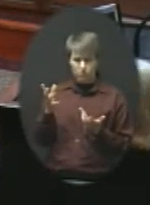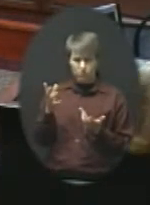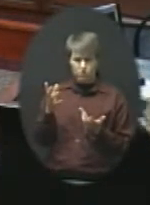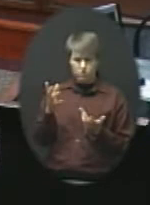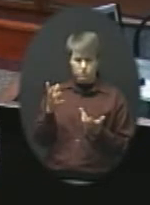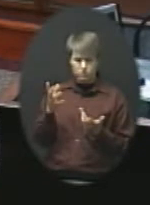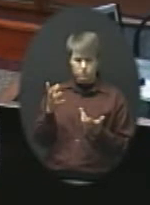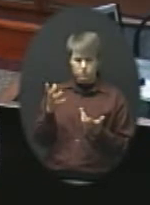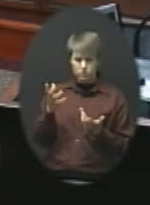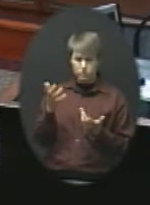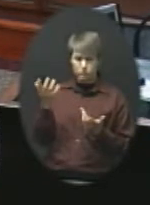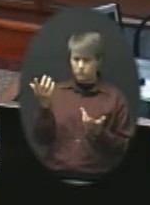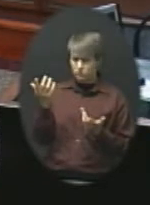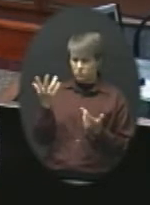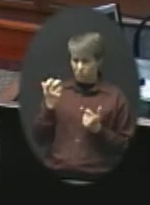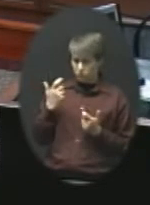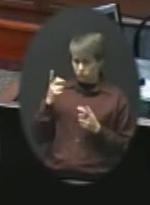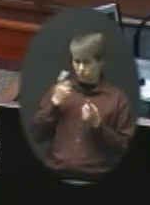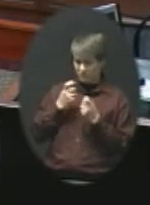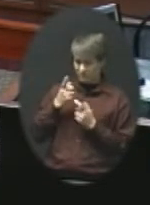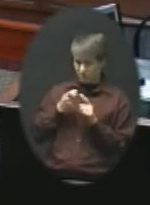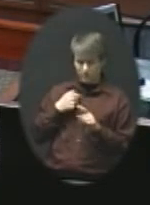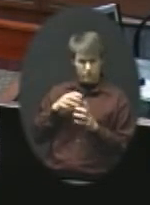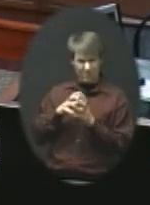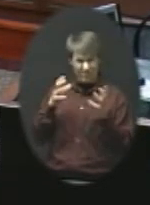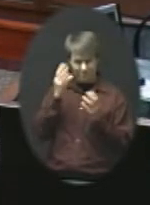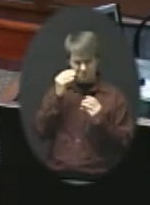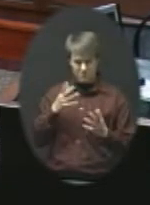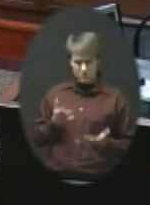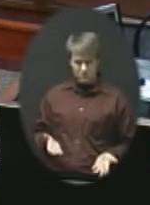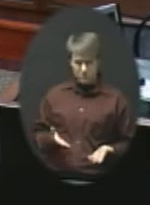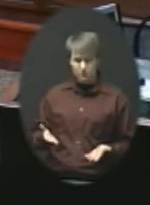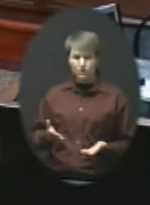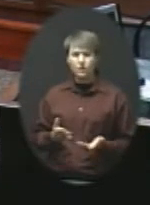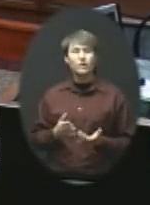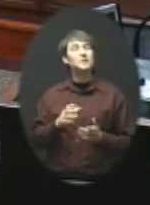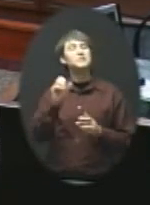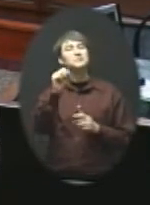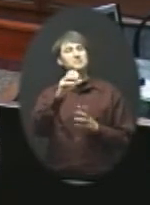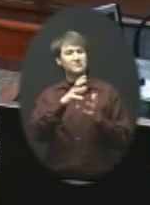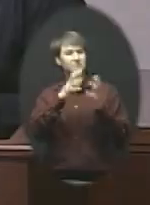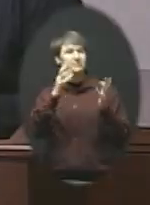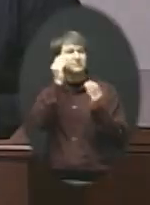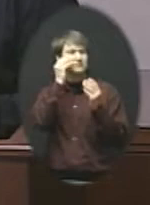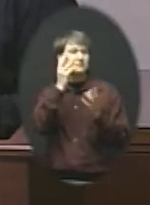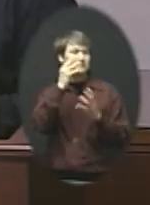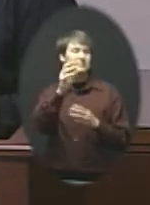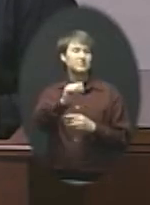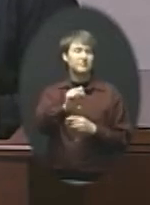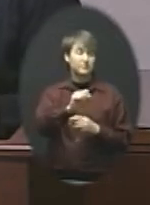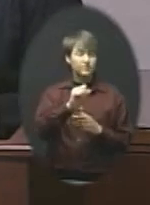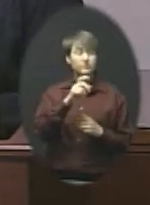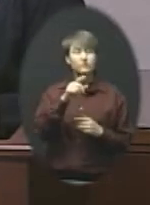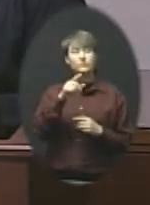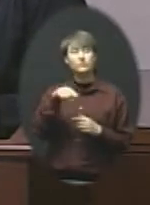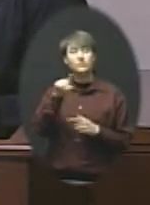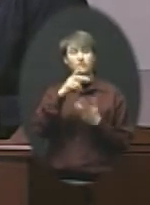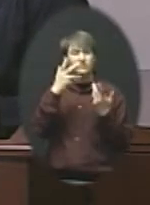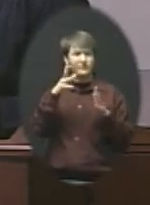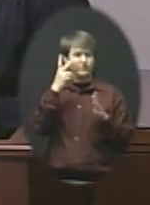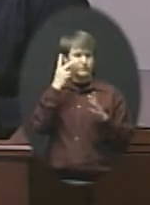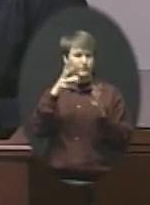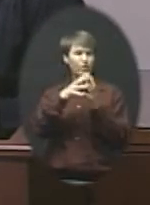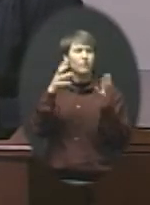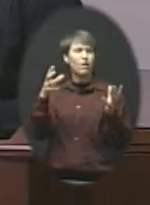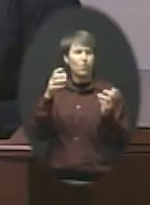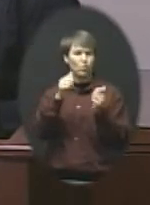for questions from us? There's a lot of material there. There is a lot of material in there. You have seen quite a bit of that